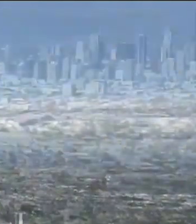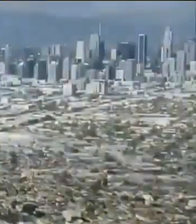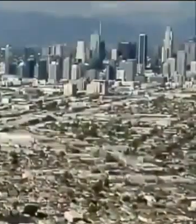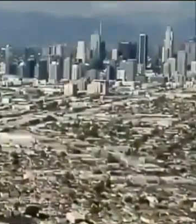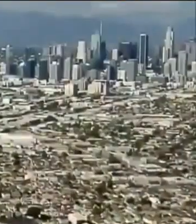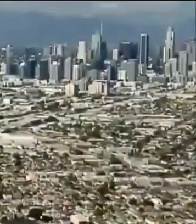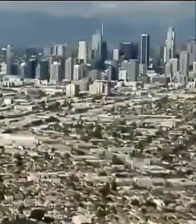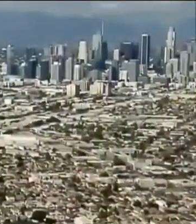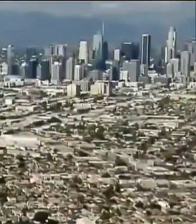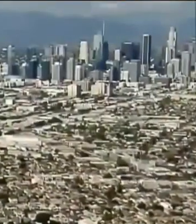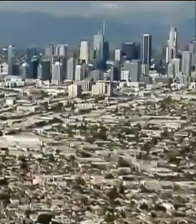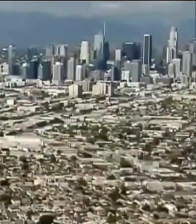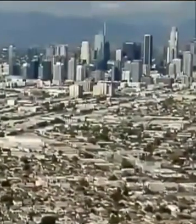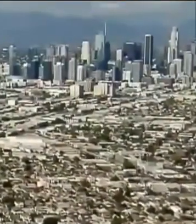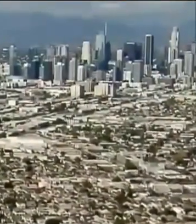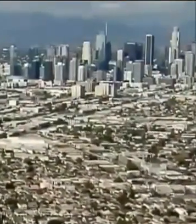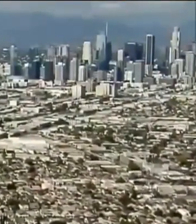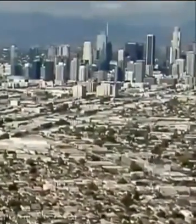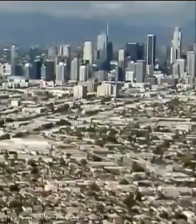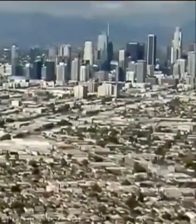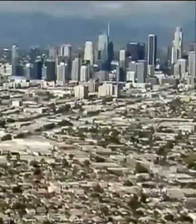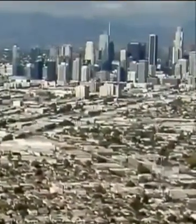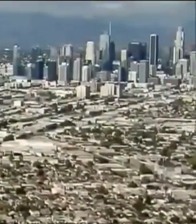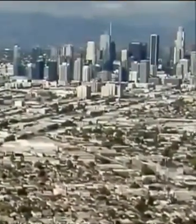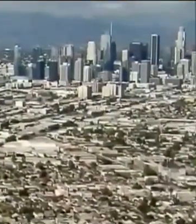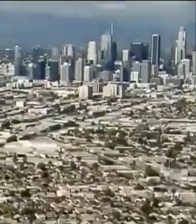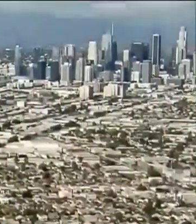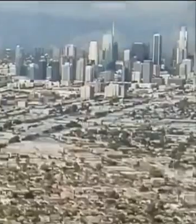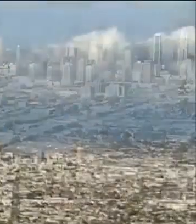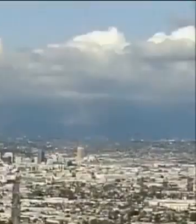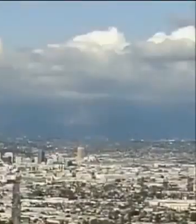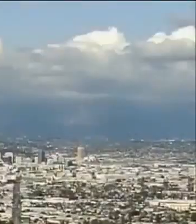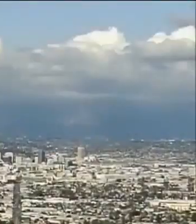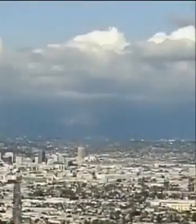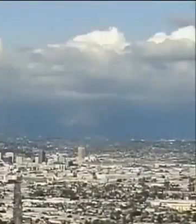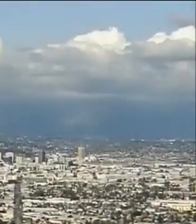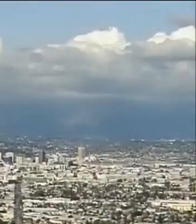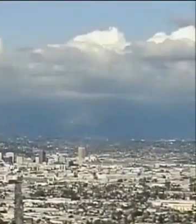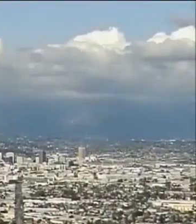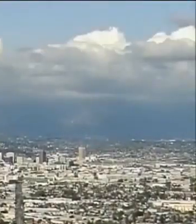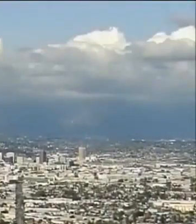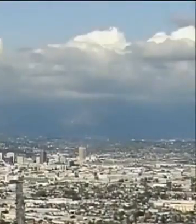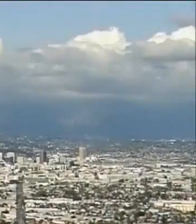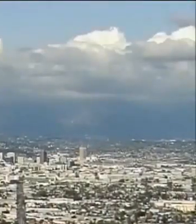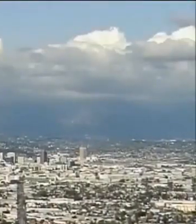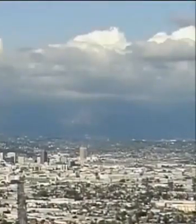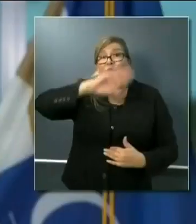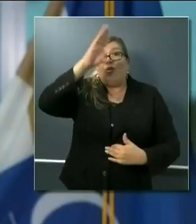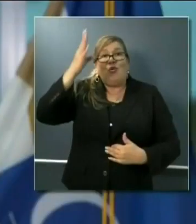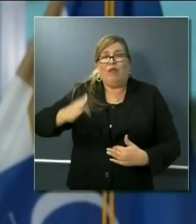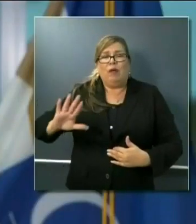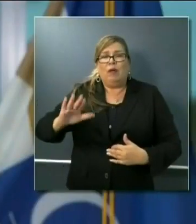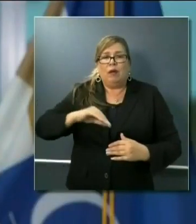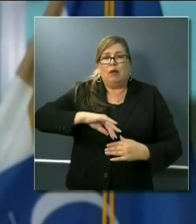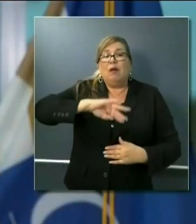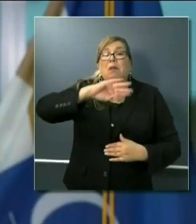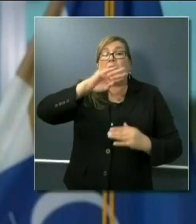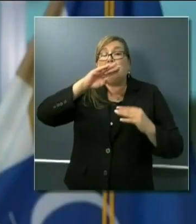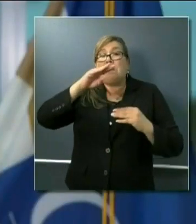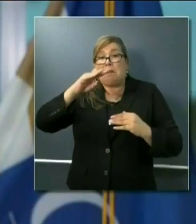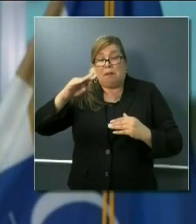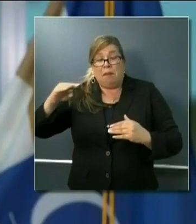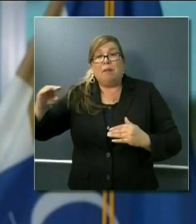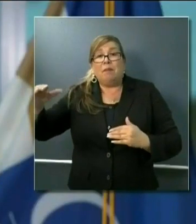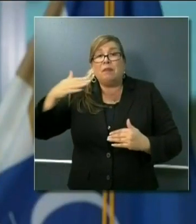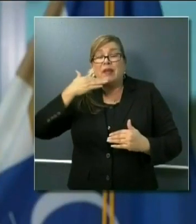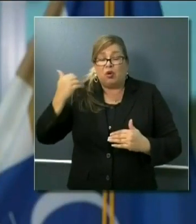are working, but he says Californians can't let their guards down yet. The curve is been bending in the state of California.